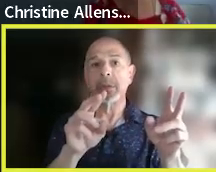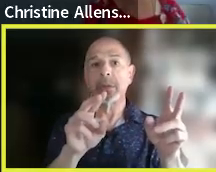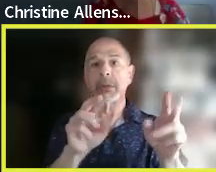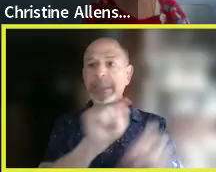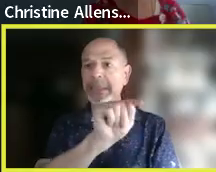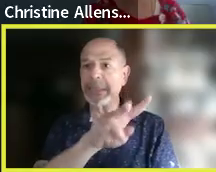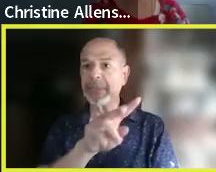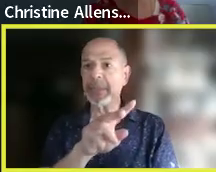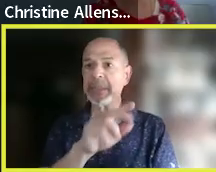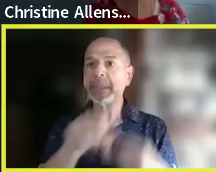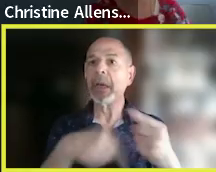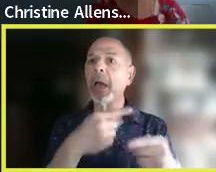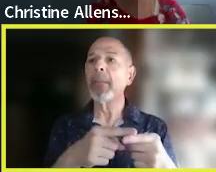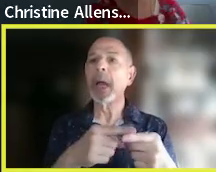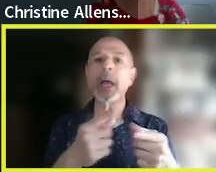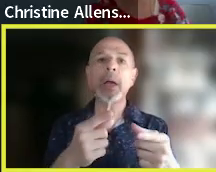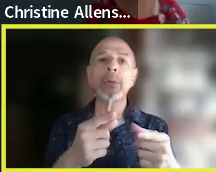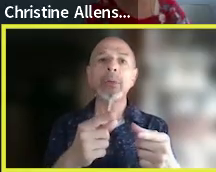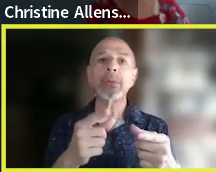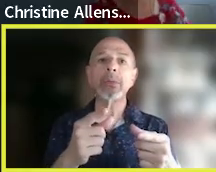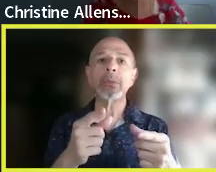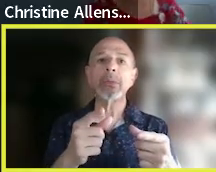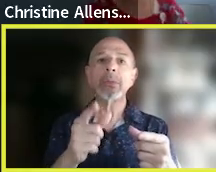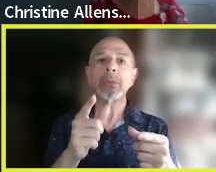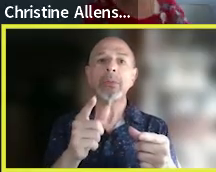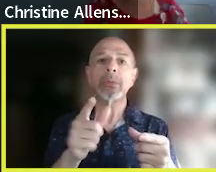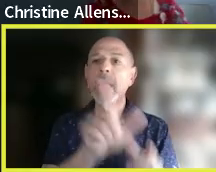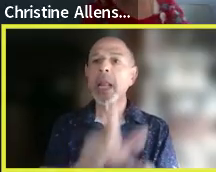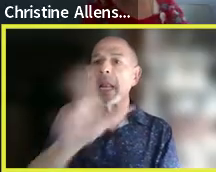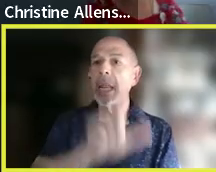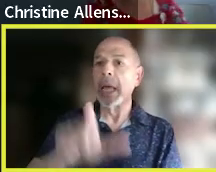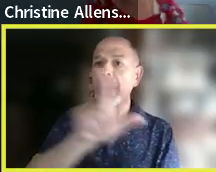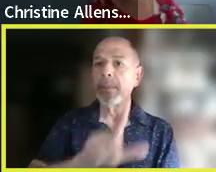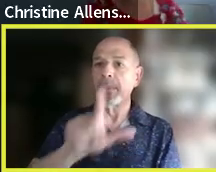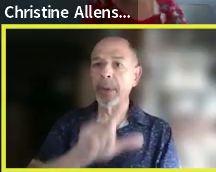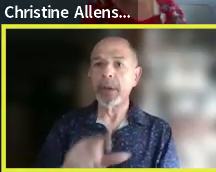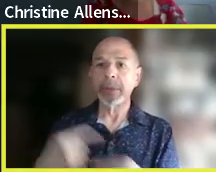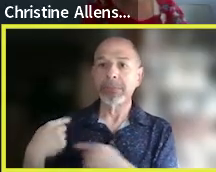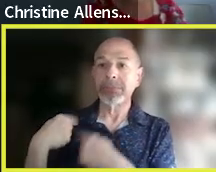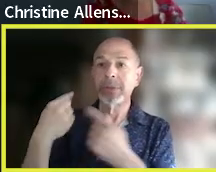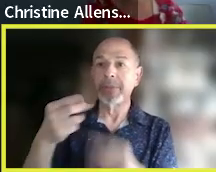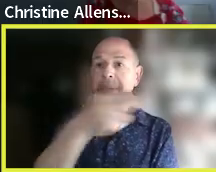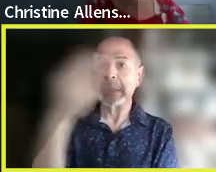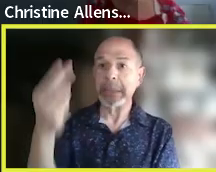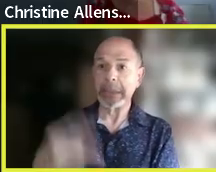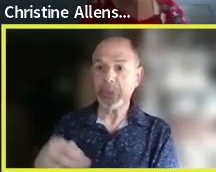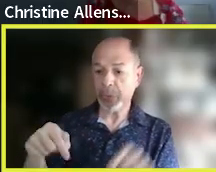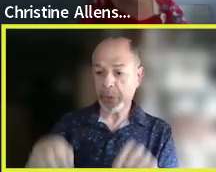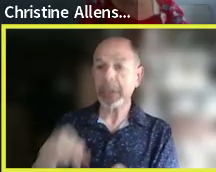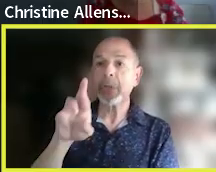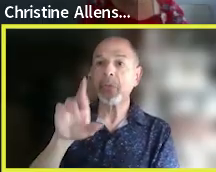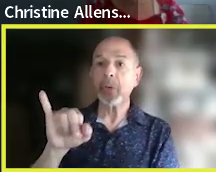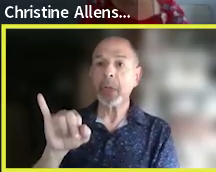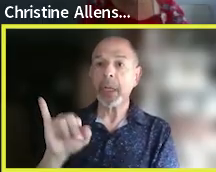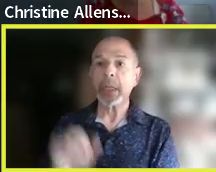Rhode Island, it talked about one of our historic places in Providence. So that's